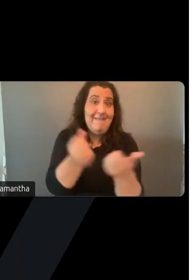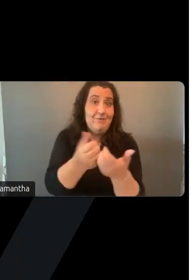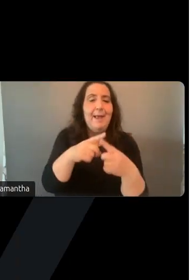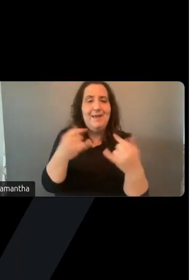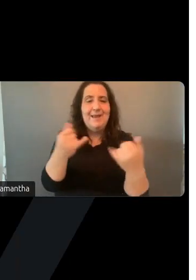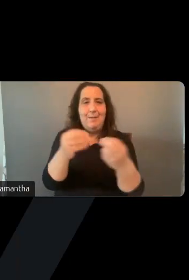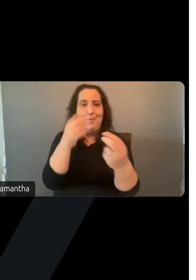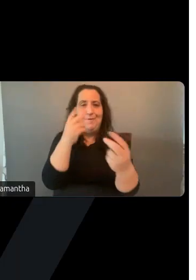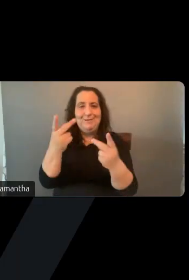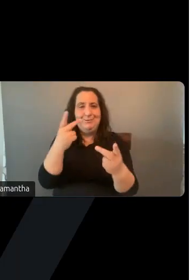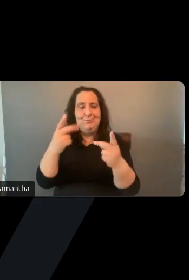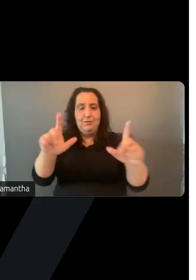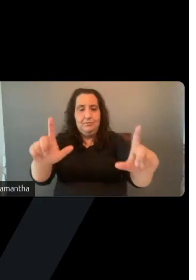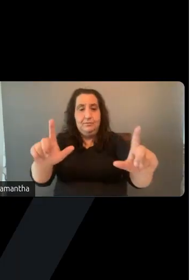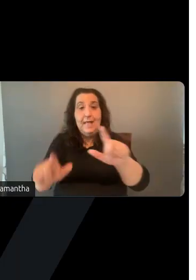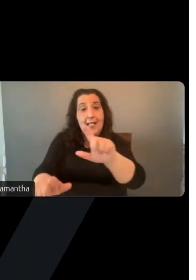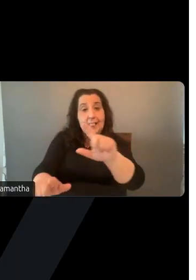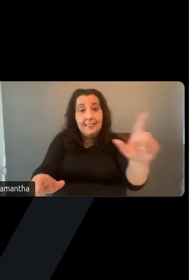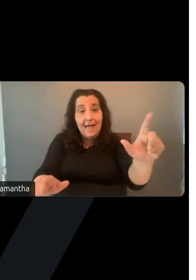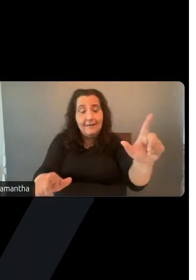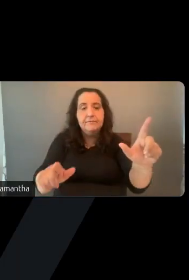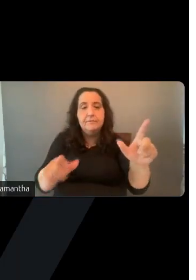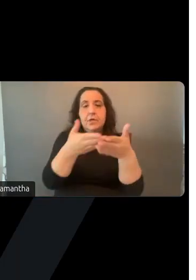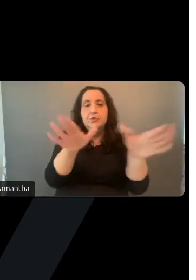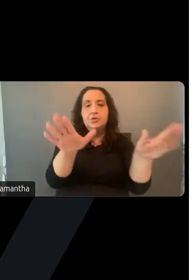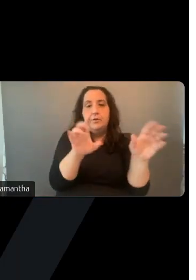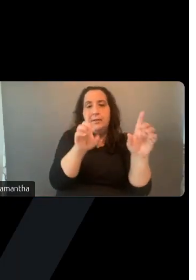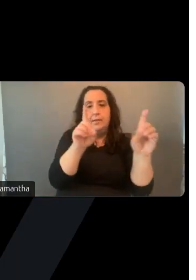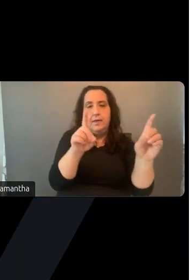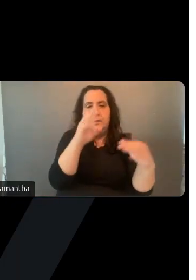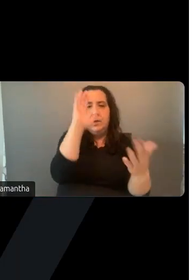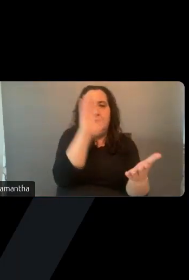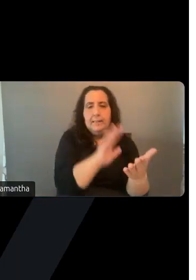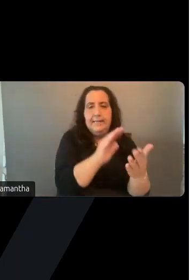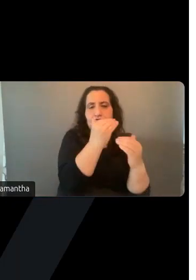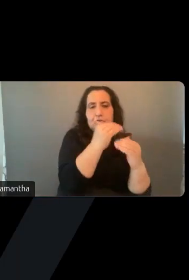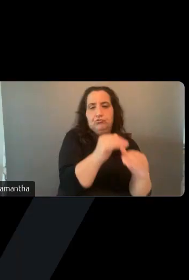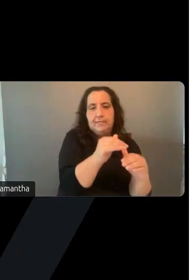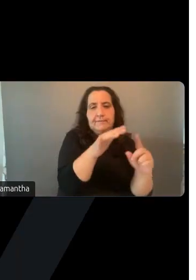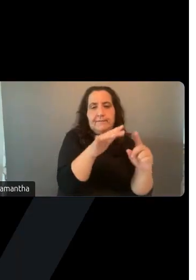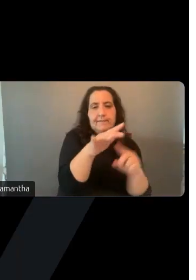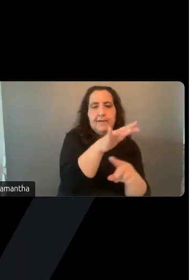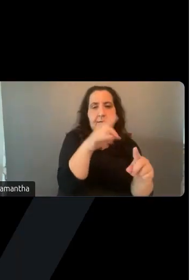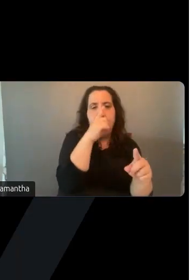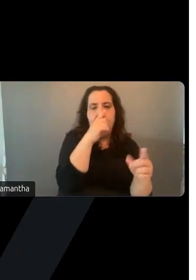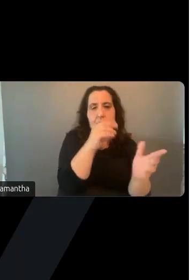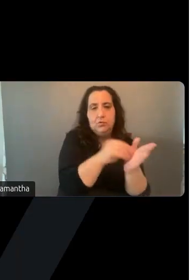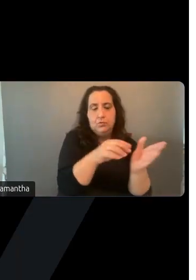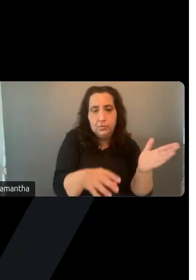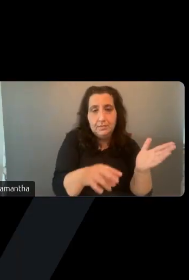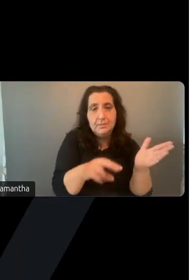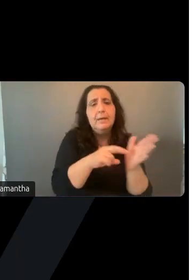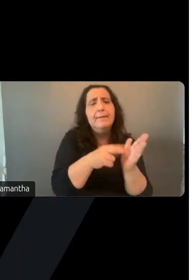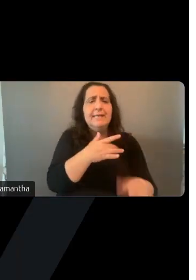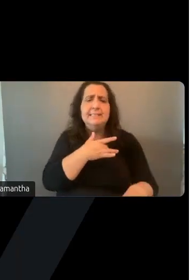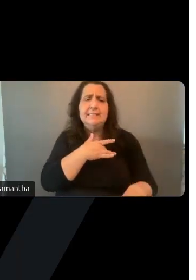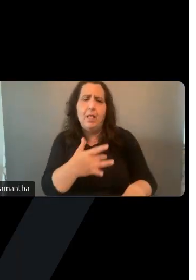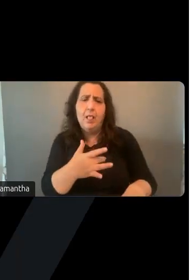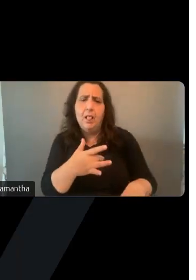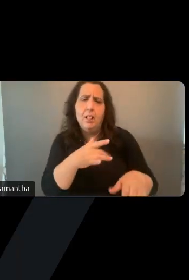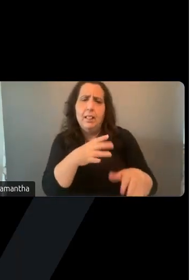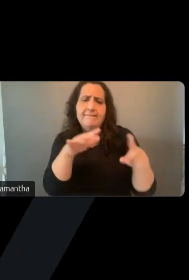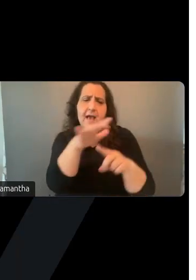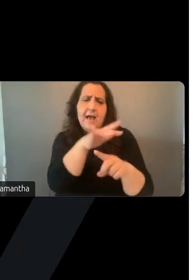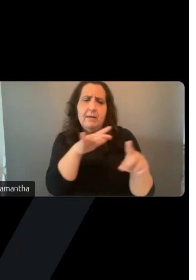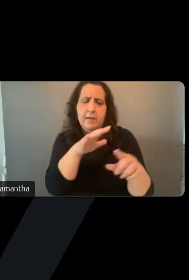you can see on the left, you have general education, which is the least restrictive environment for students, meaning it's the typical environment all